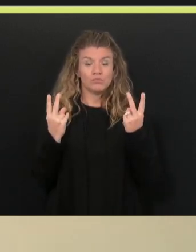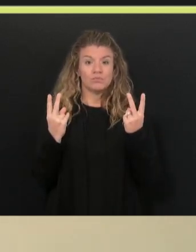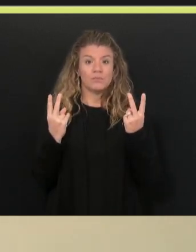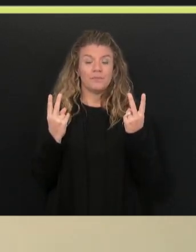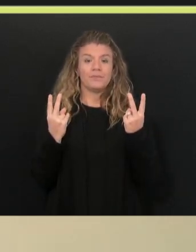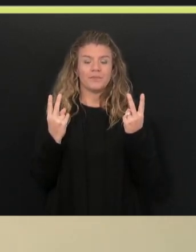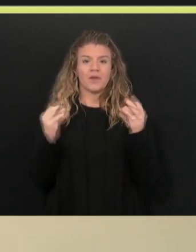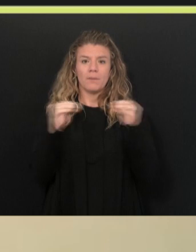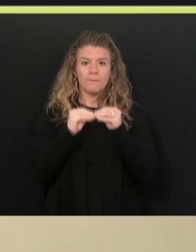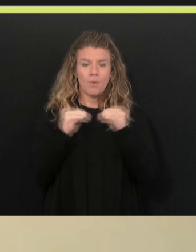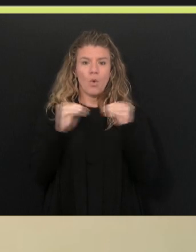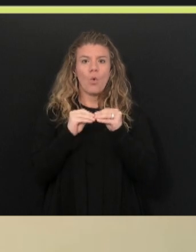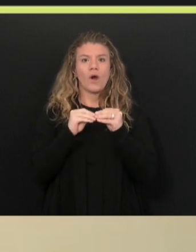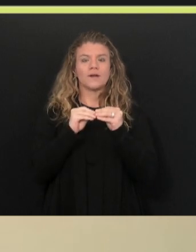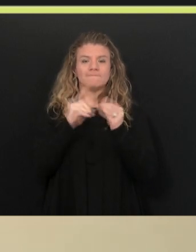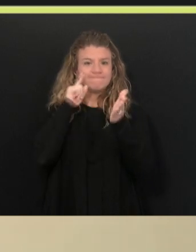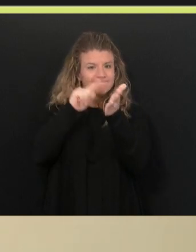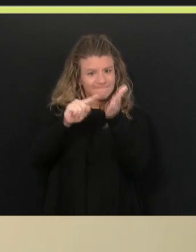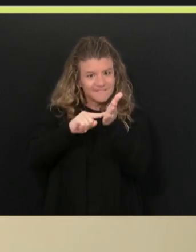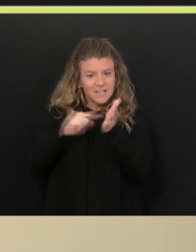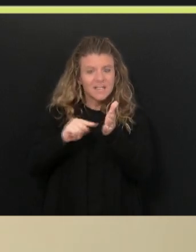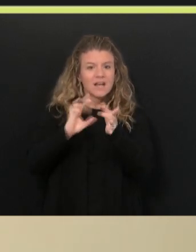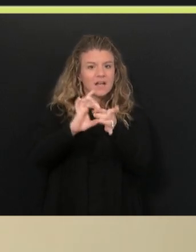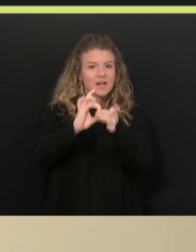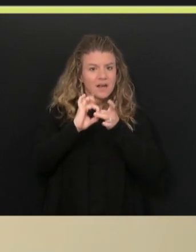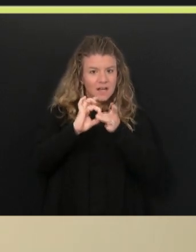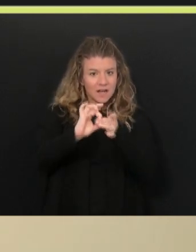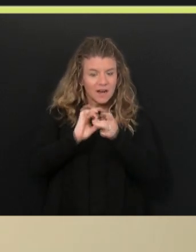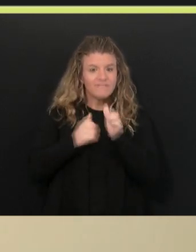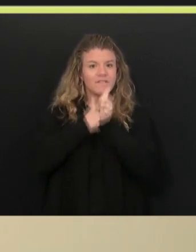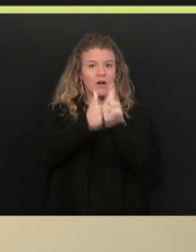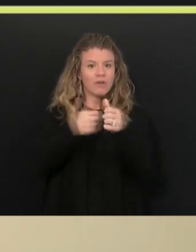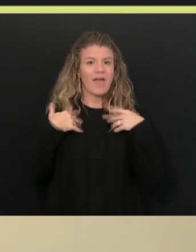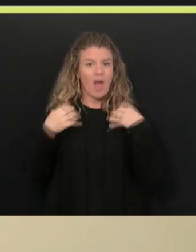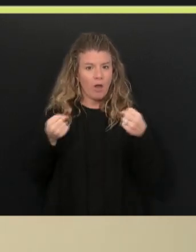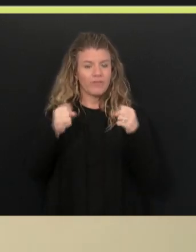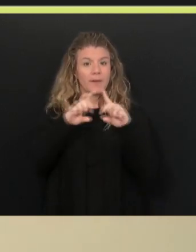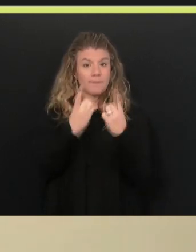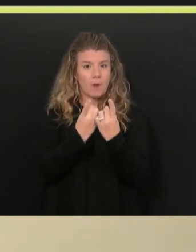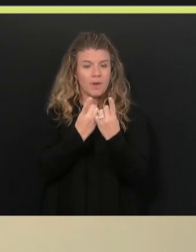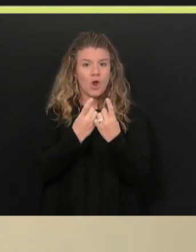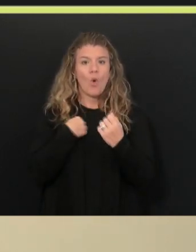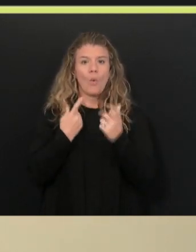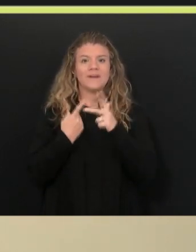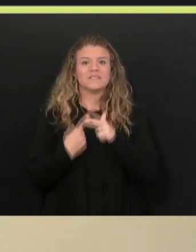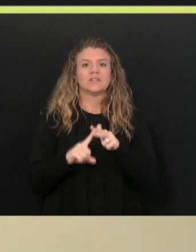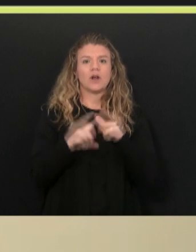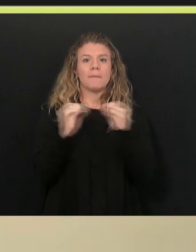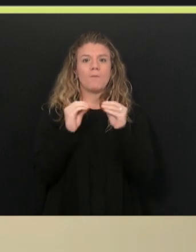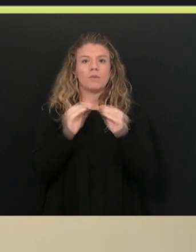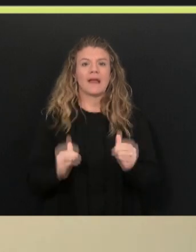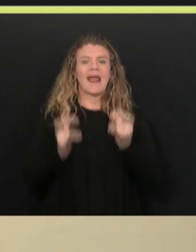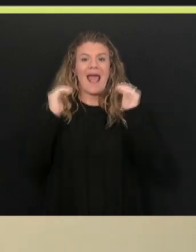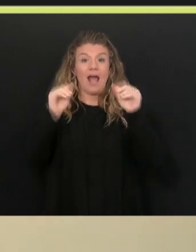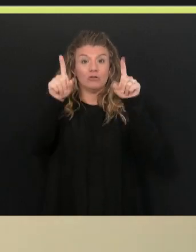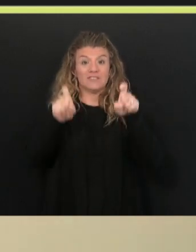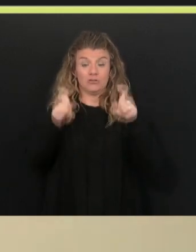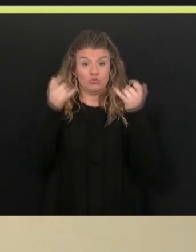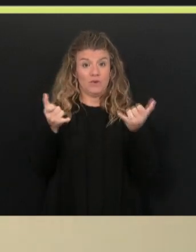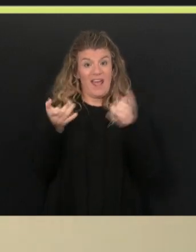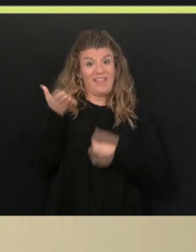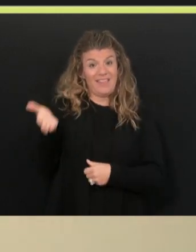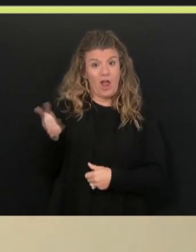in further coordination with the Bureau of Public Health, we started the enhanced testing today at